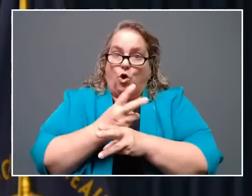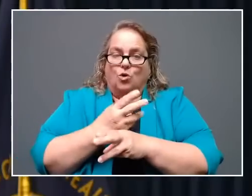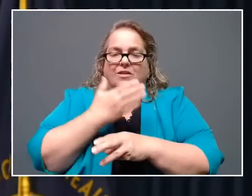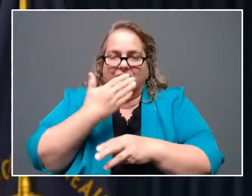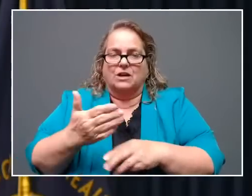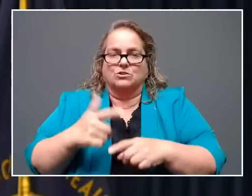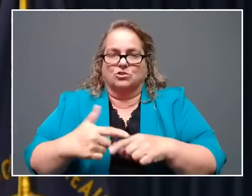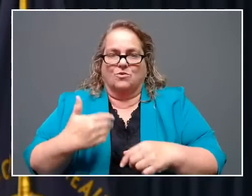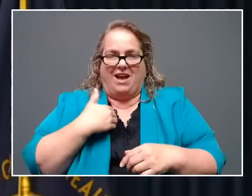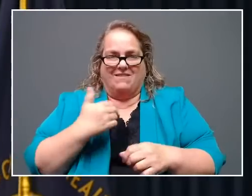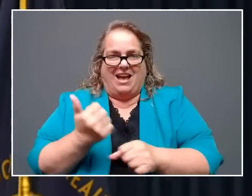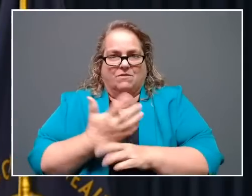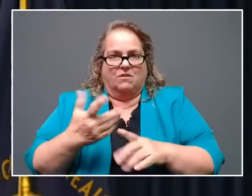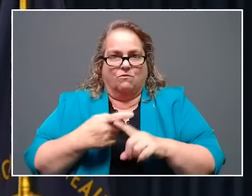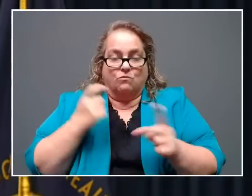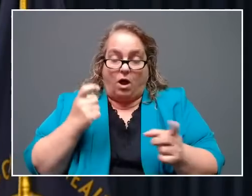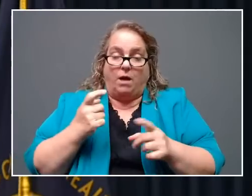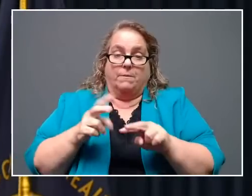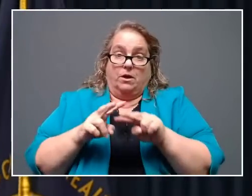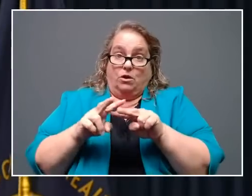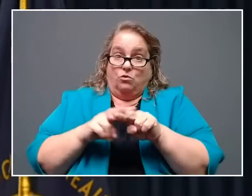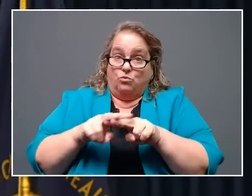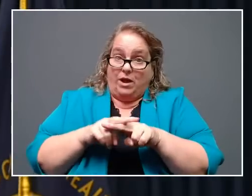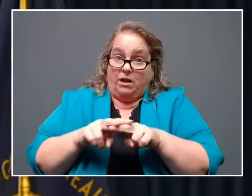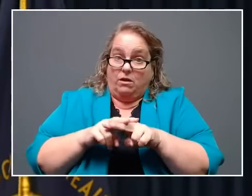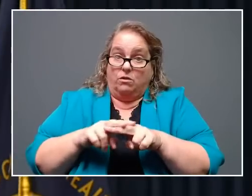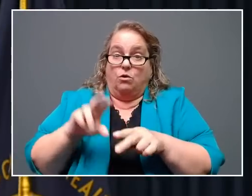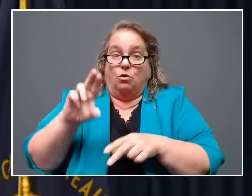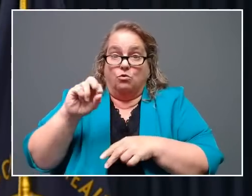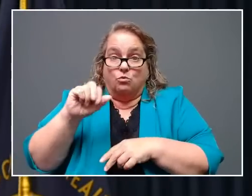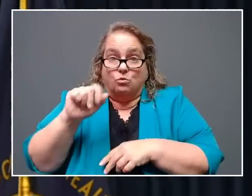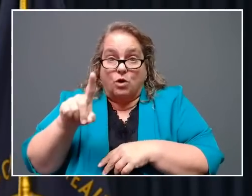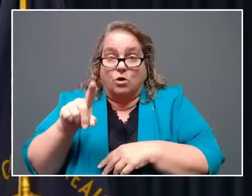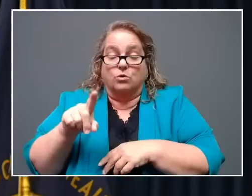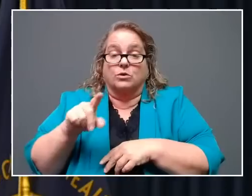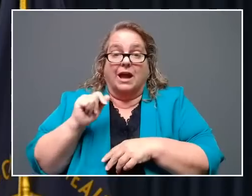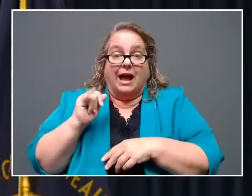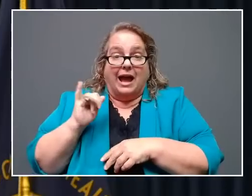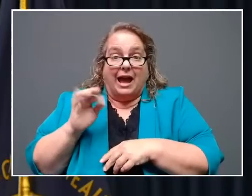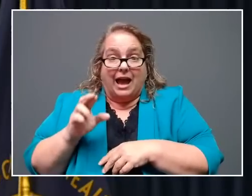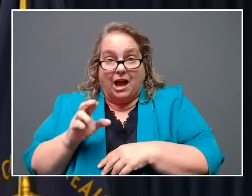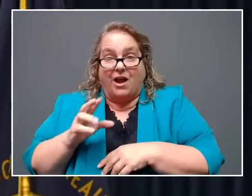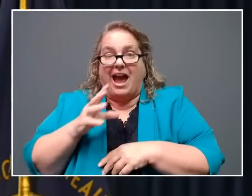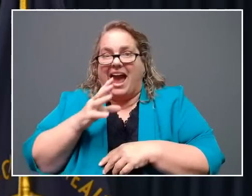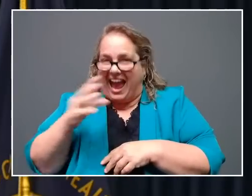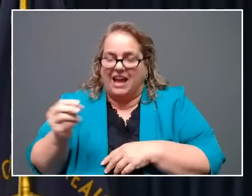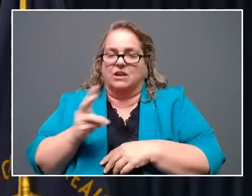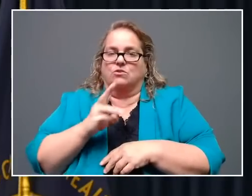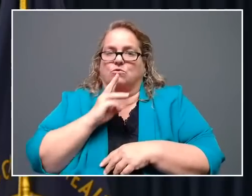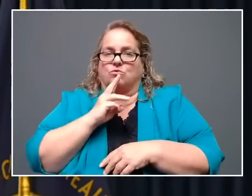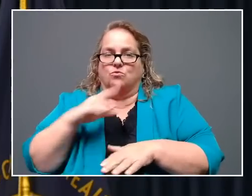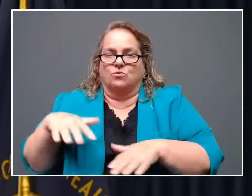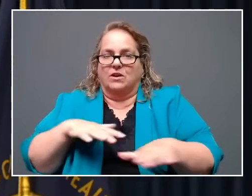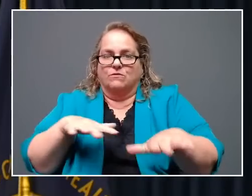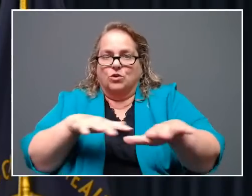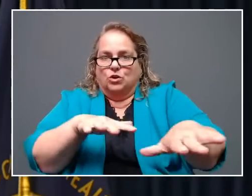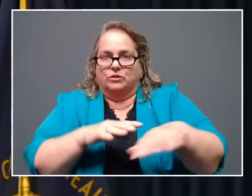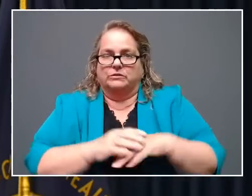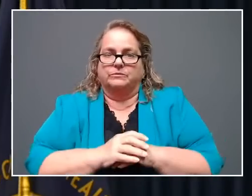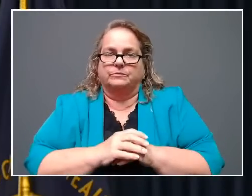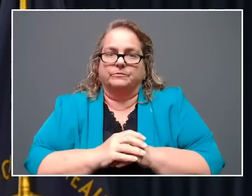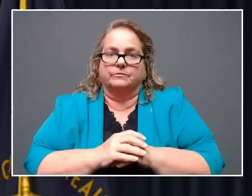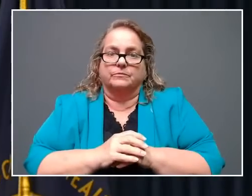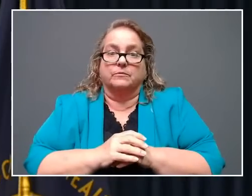everything from rail to road to air and, yes, to river. Altogether, these 4